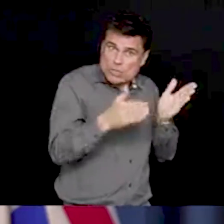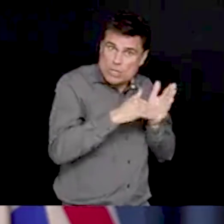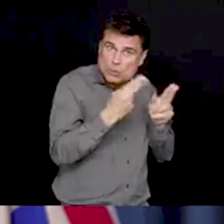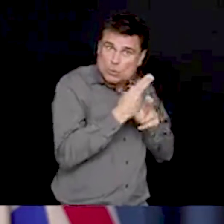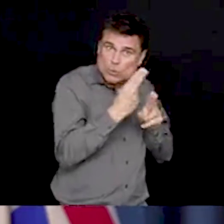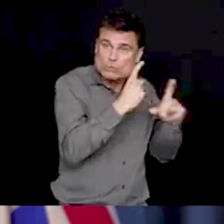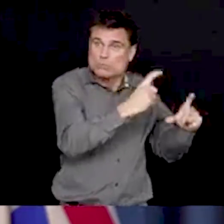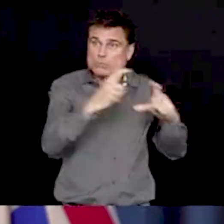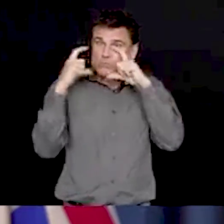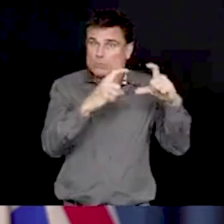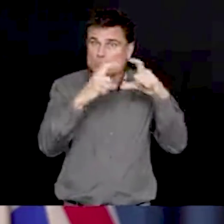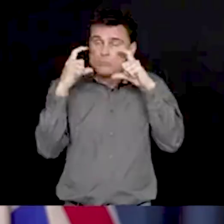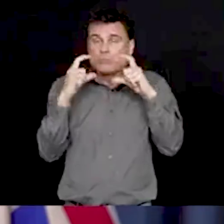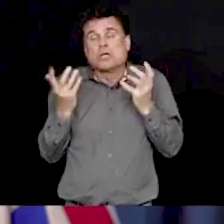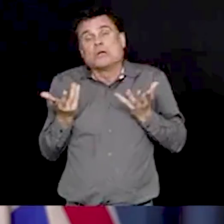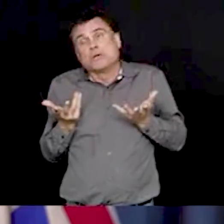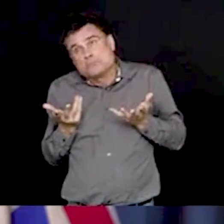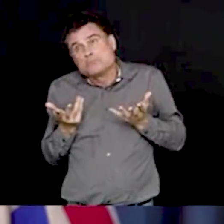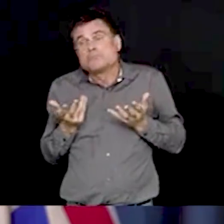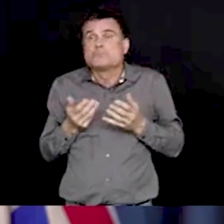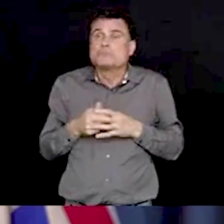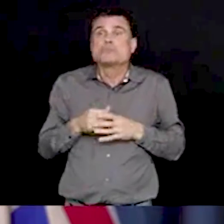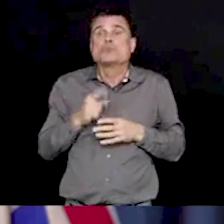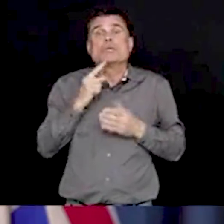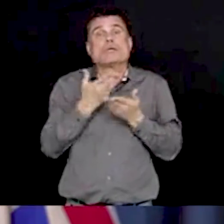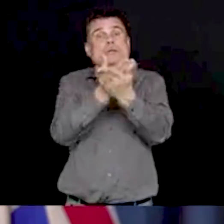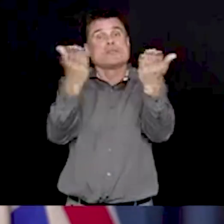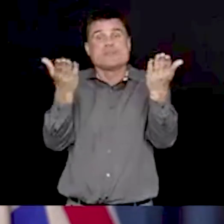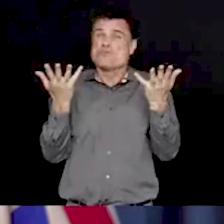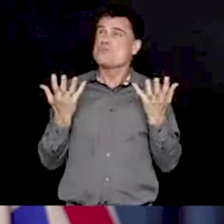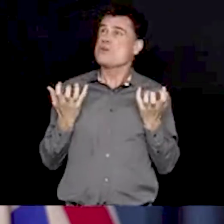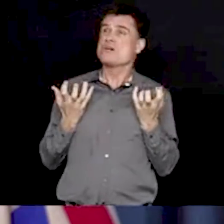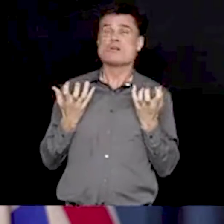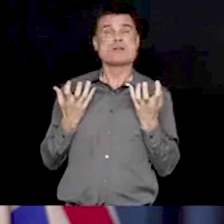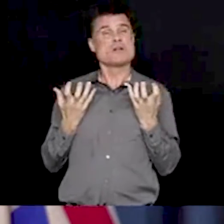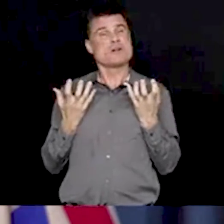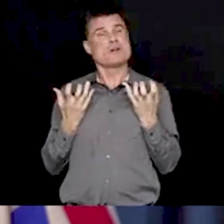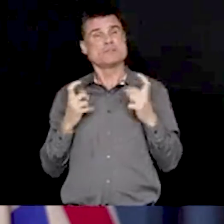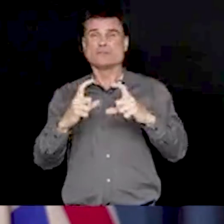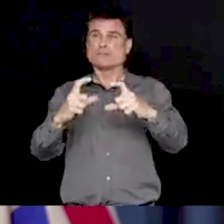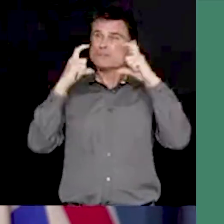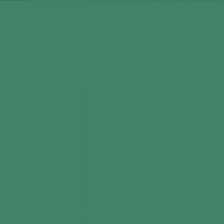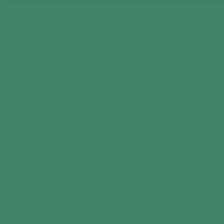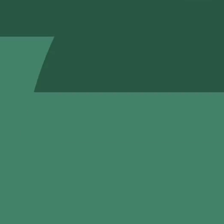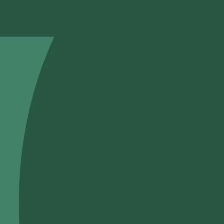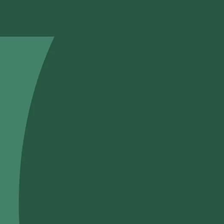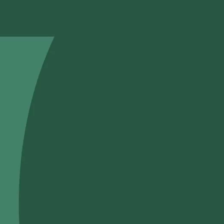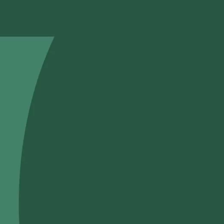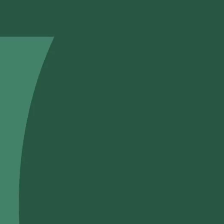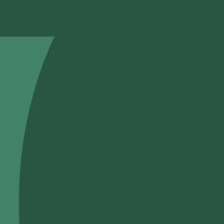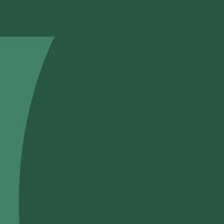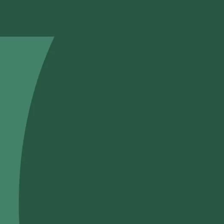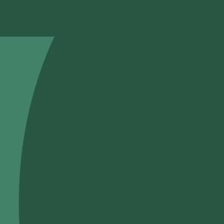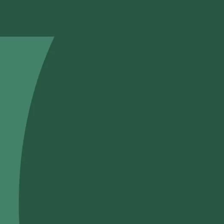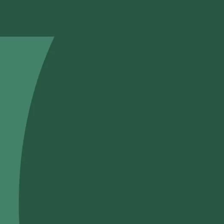to try and keep their secretions in when they're, particularly when they're outside or out in other environments.